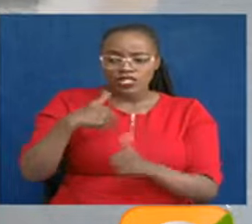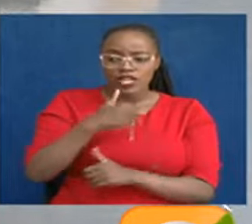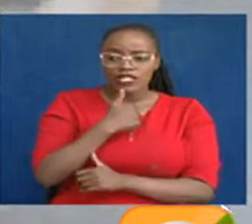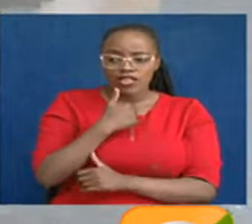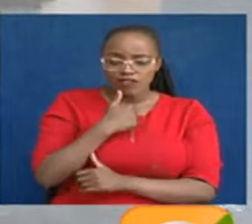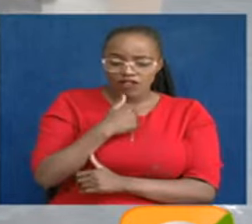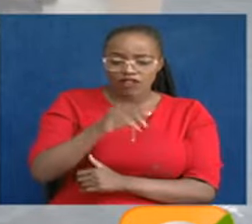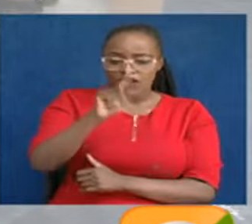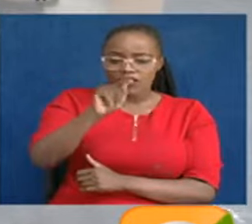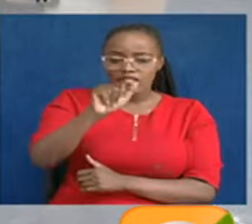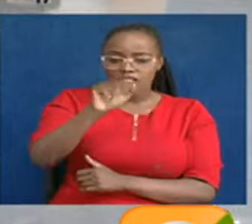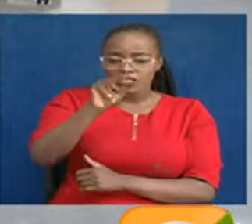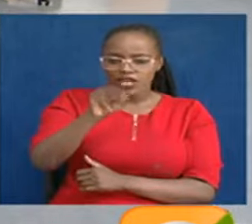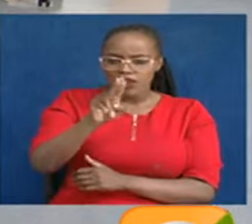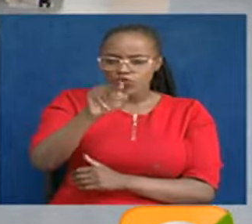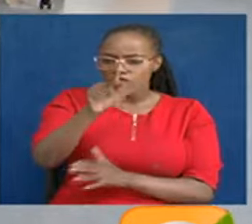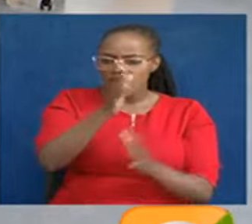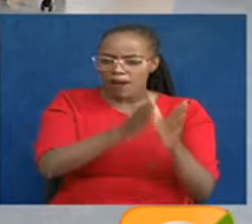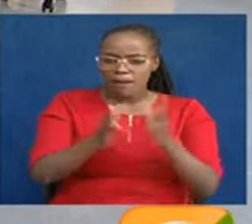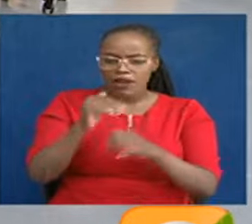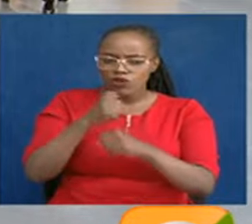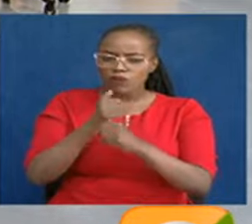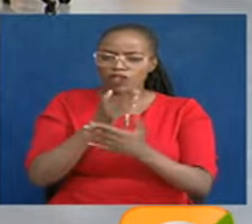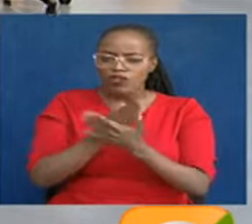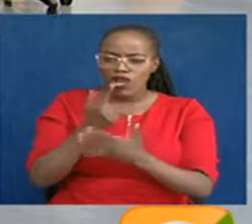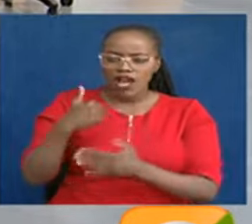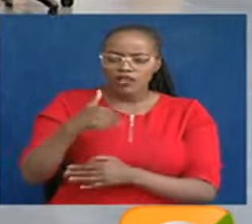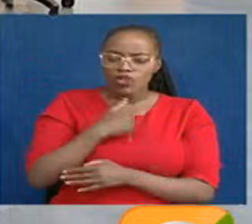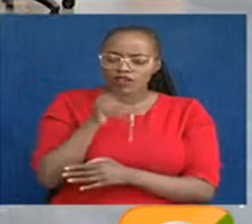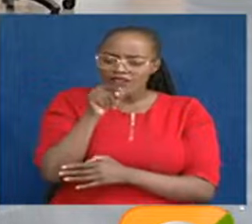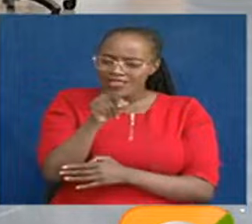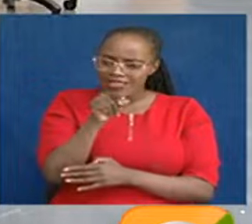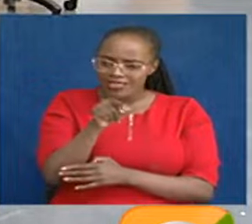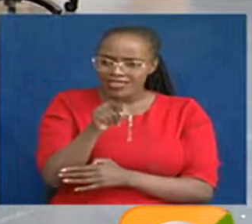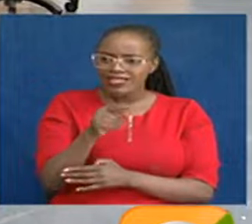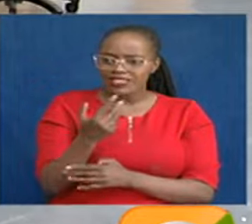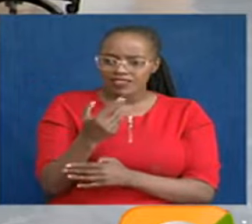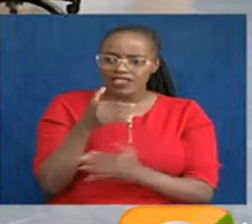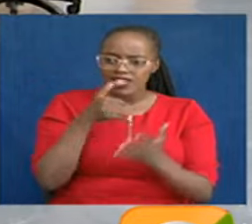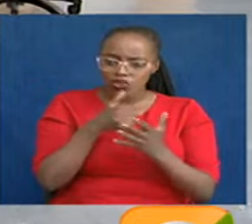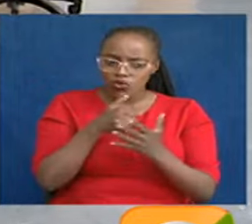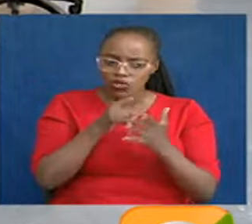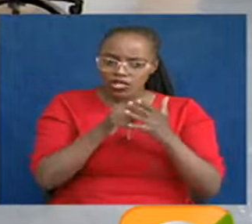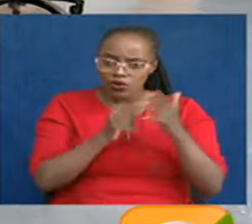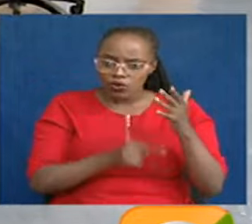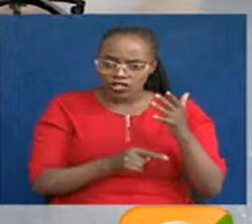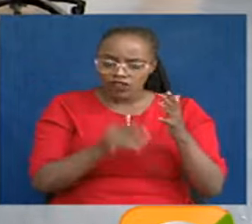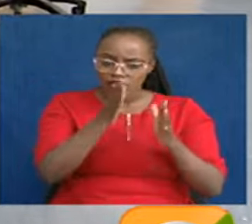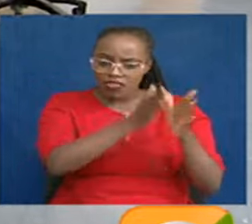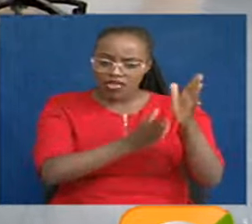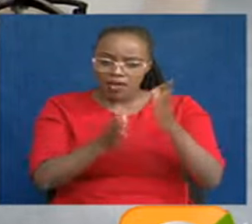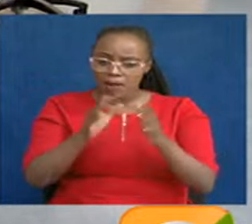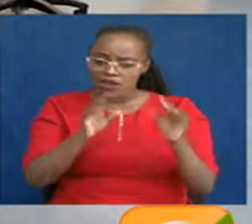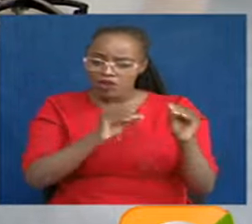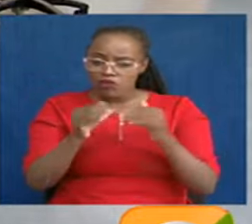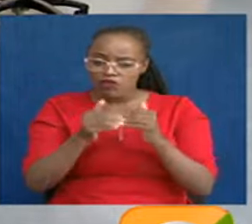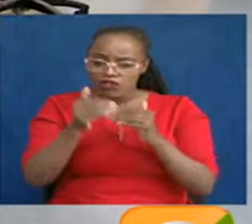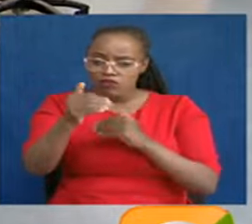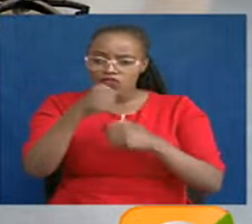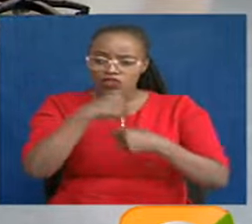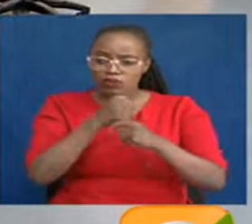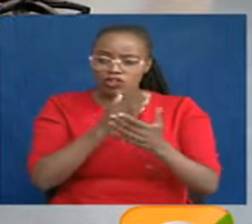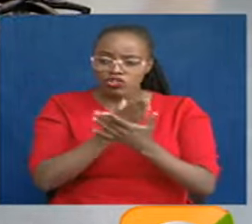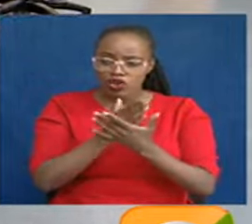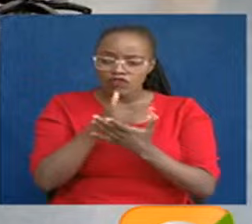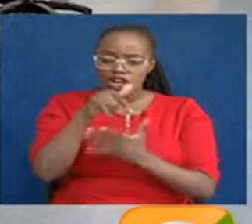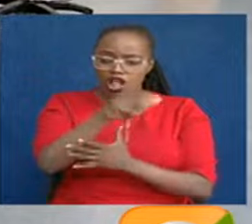Tanui, what are the plans to ensure that we have that, you know, as part of the plans going forward to ensure that